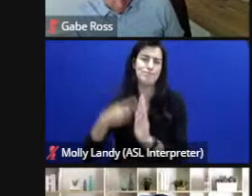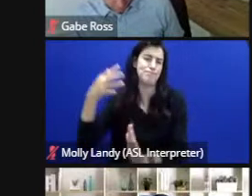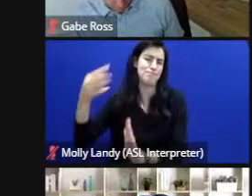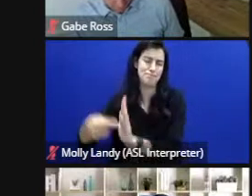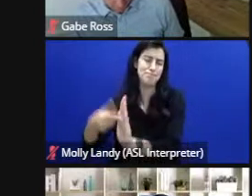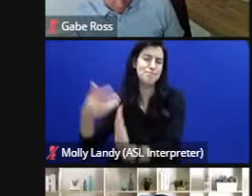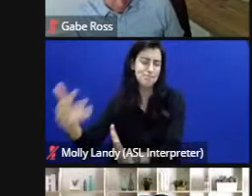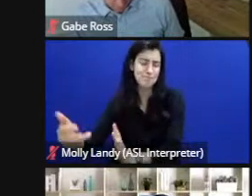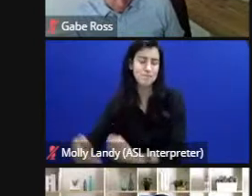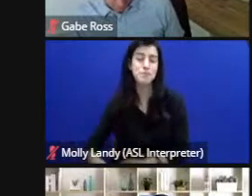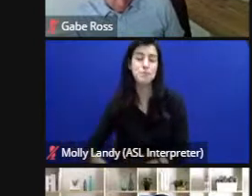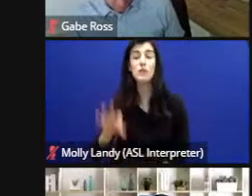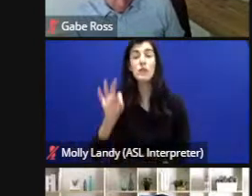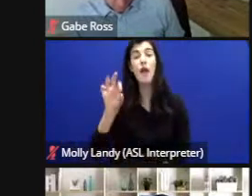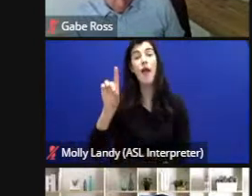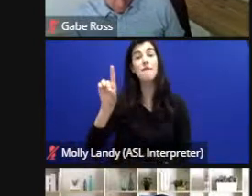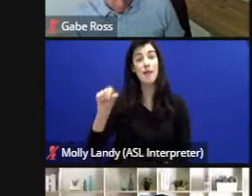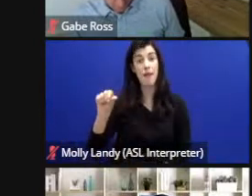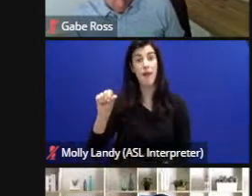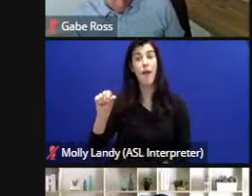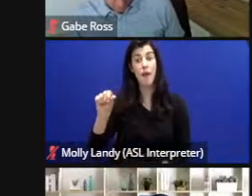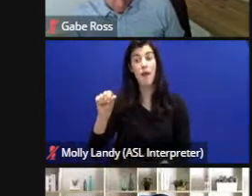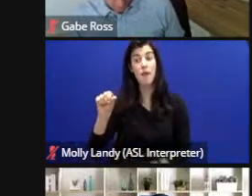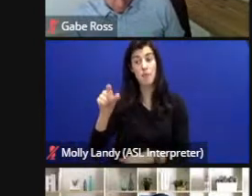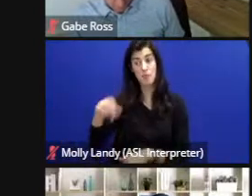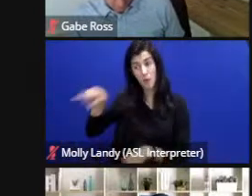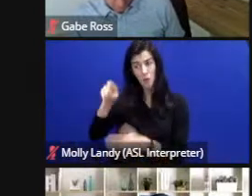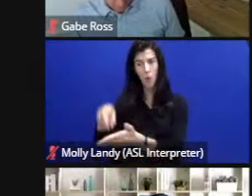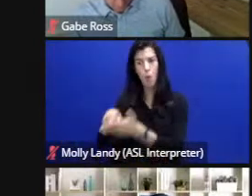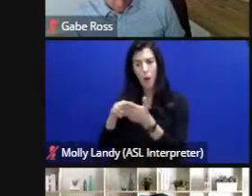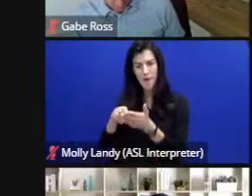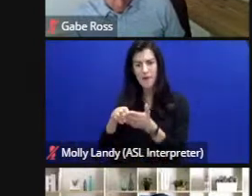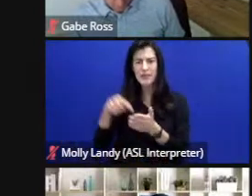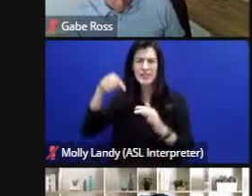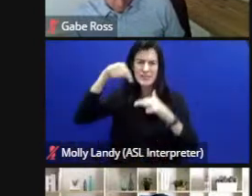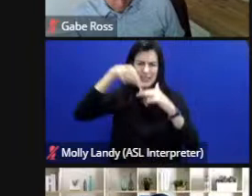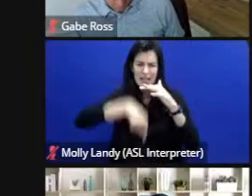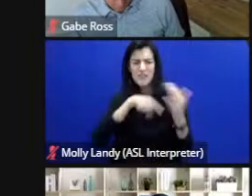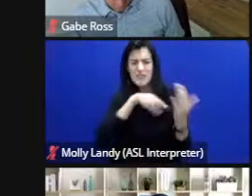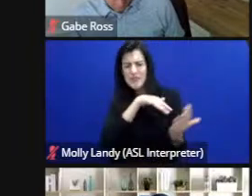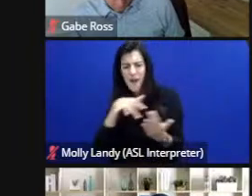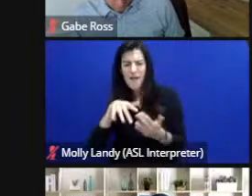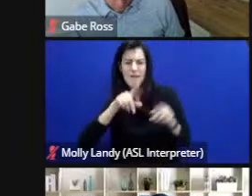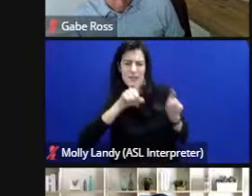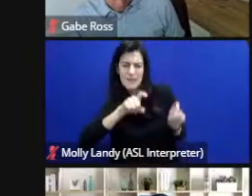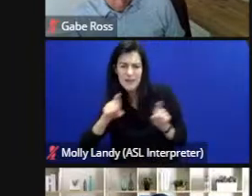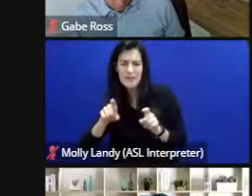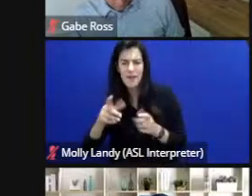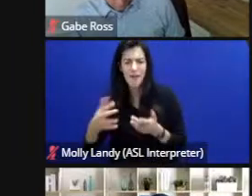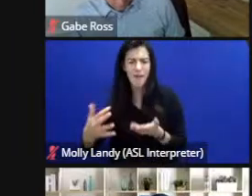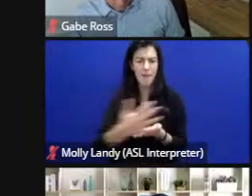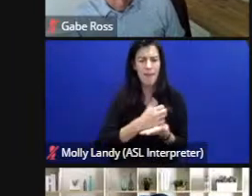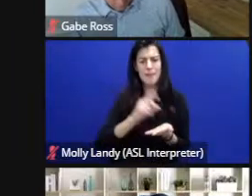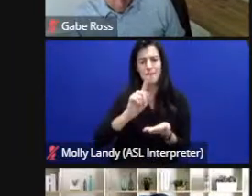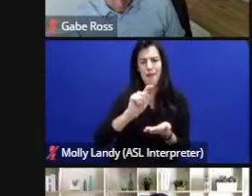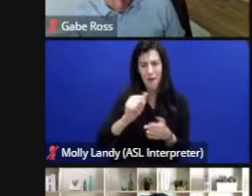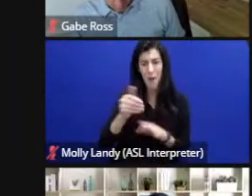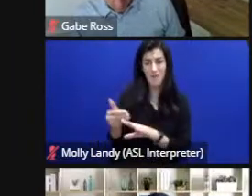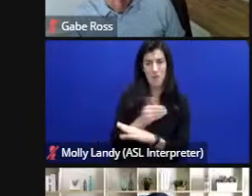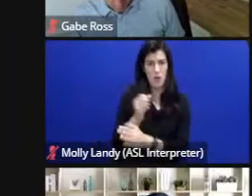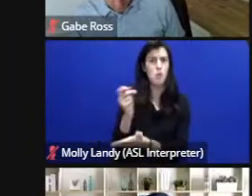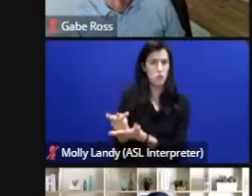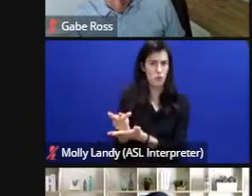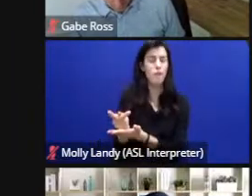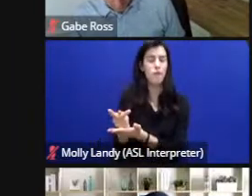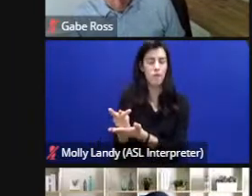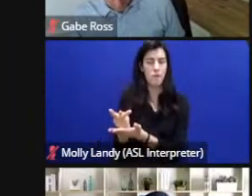use authorization requires extensive data and studies before it is given, and does not imply that the authorized test